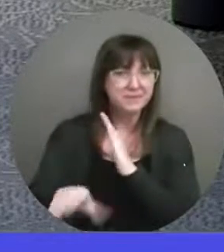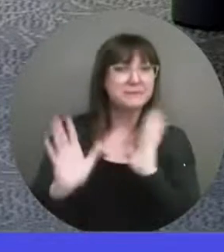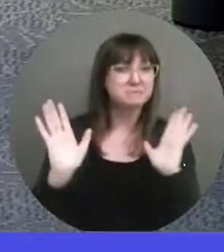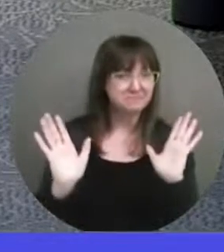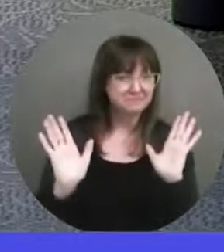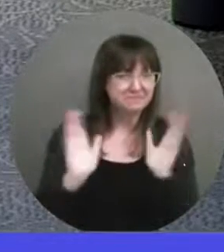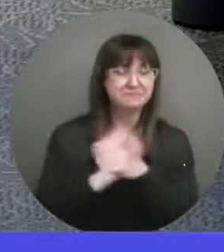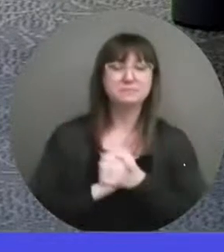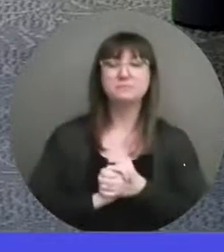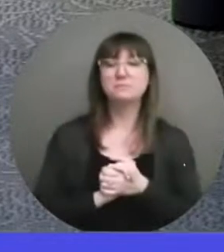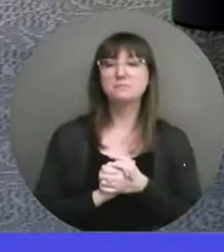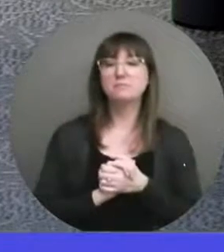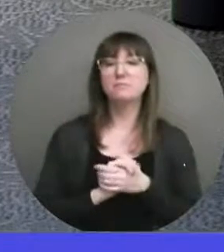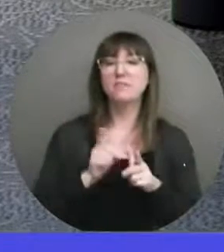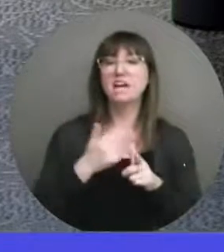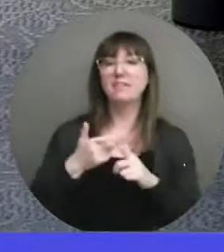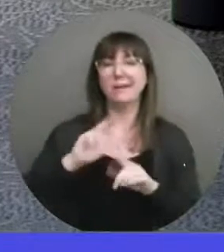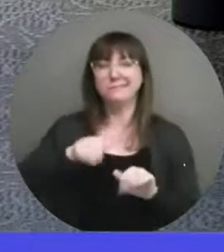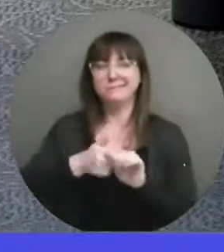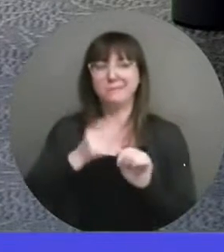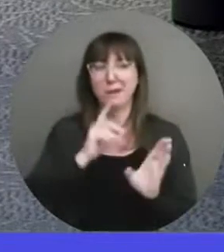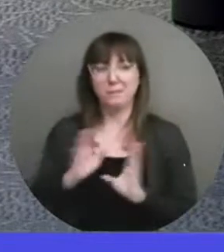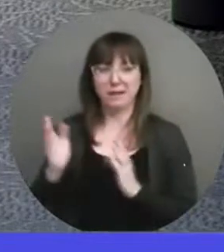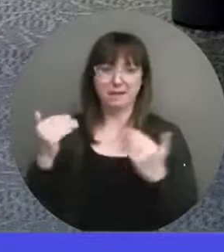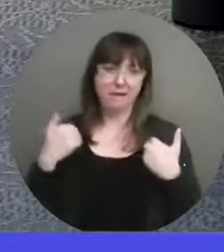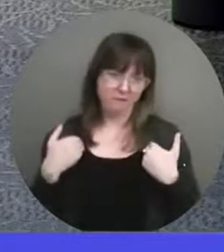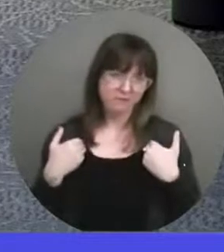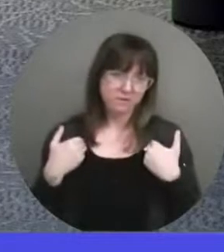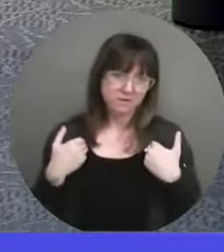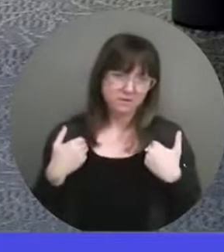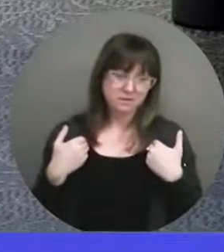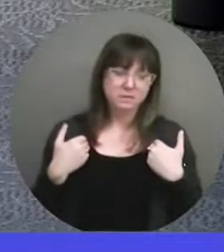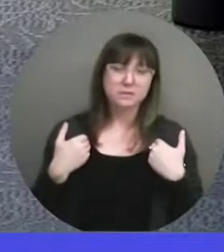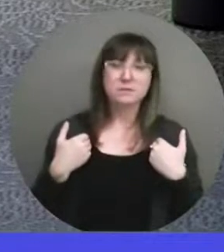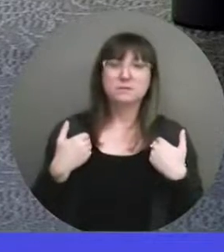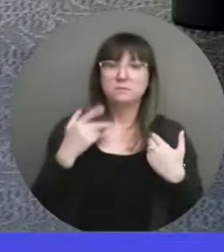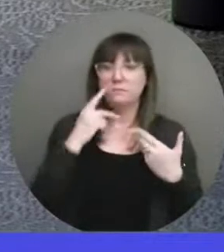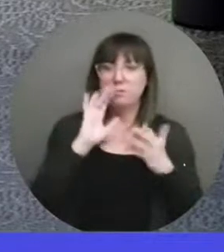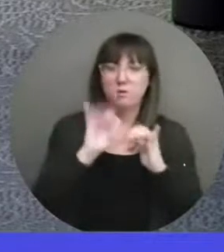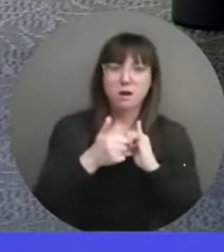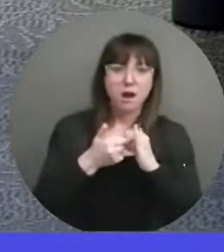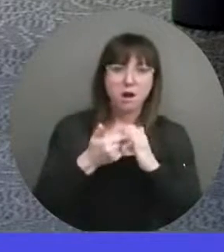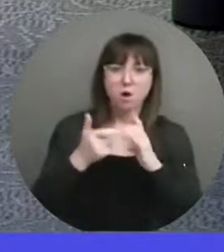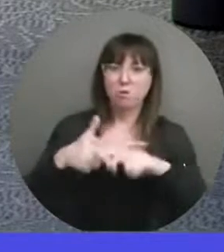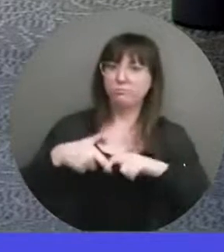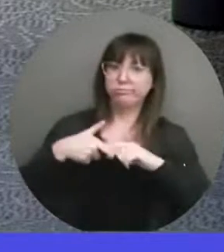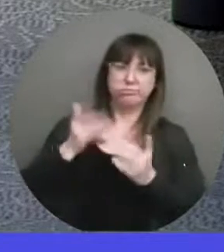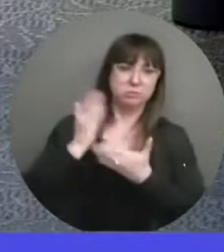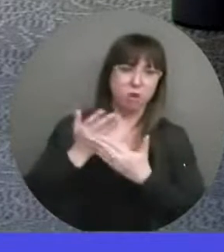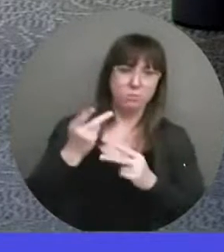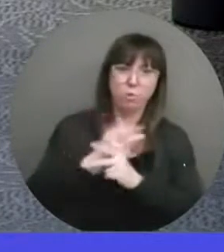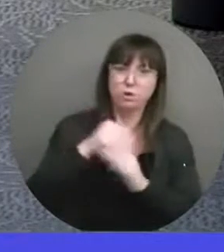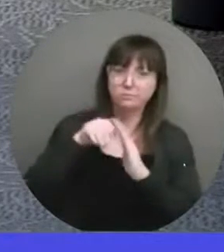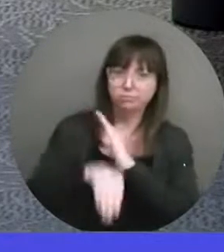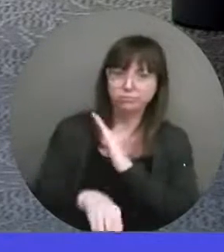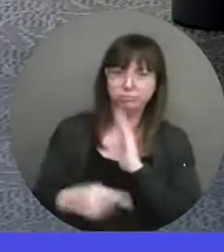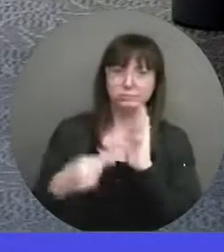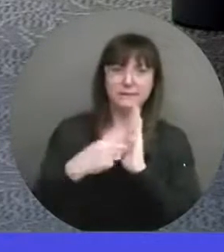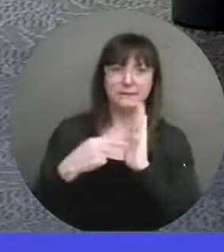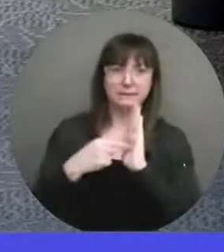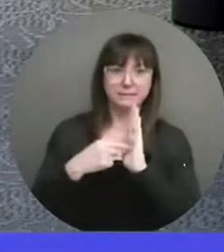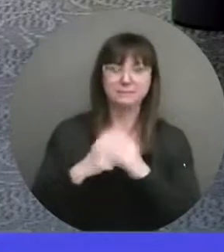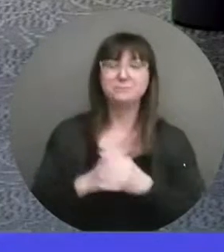a mitigation plan that stands behind that in terms of being able to backstop it. So as the mayor said, we're